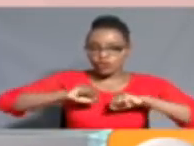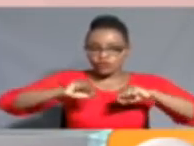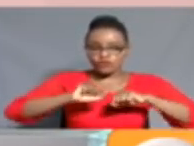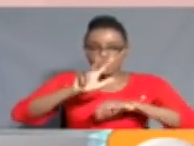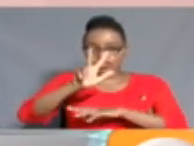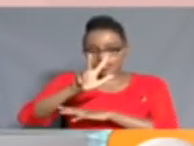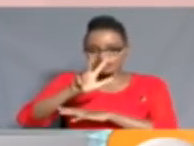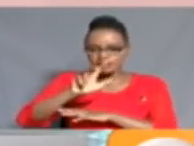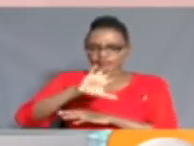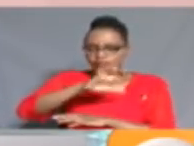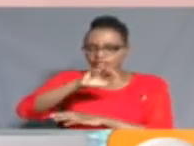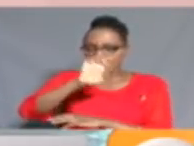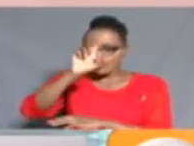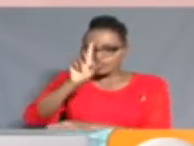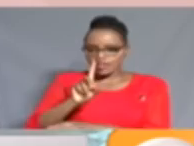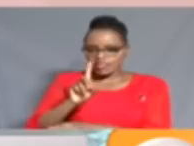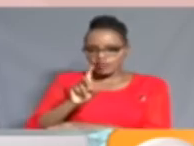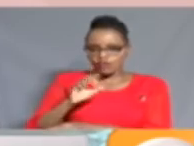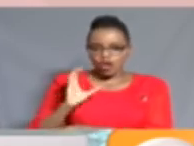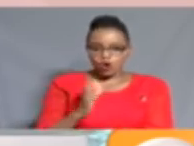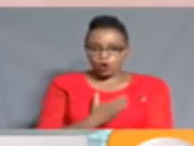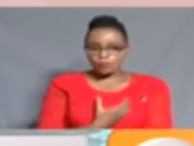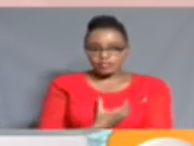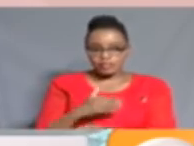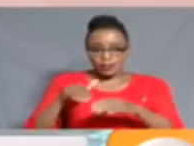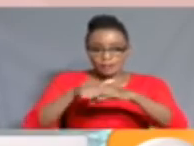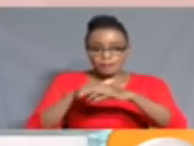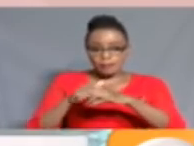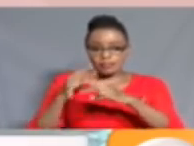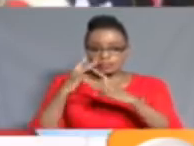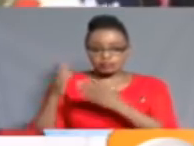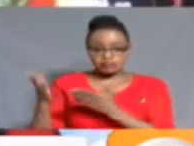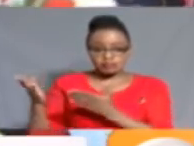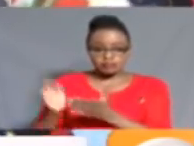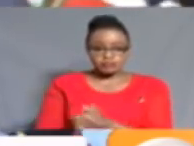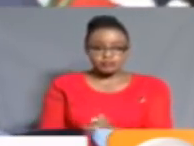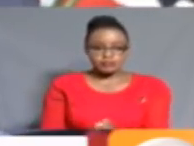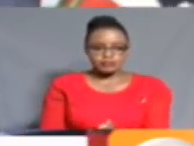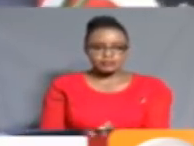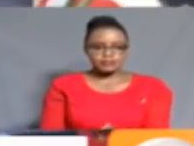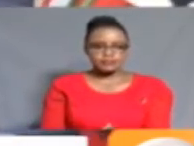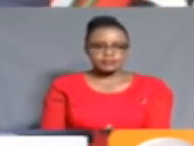three county executive committee members. Stephen Letona reports.